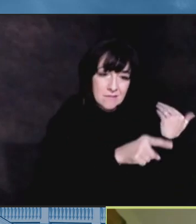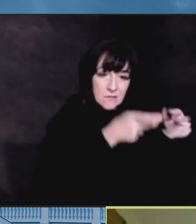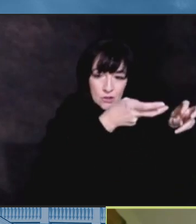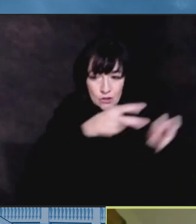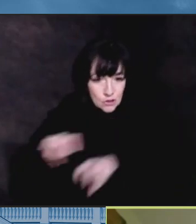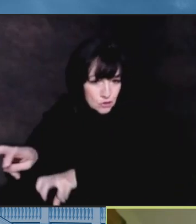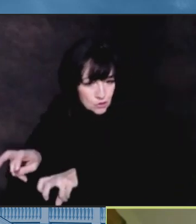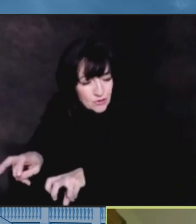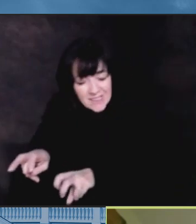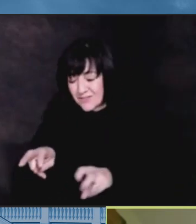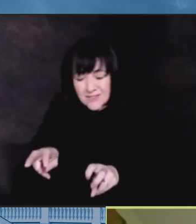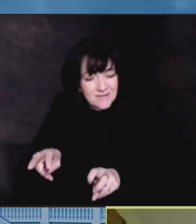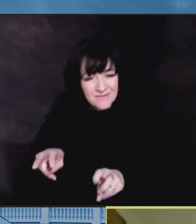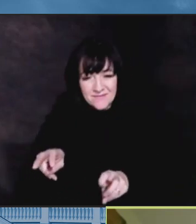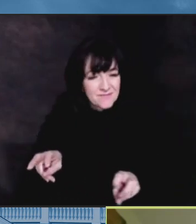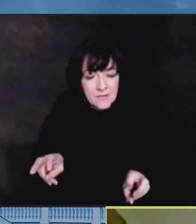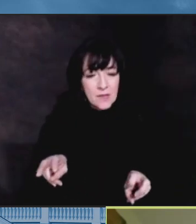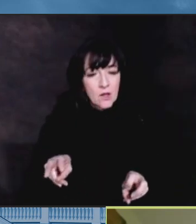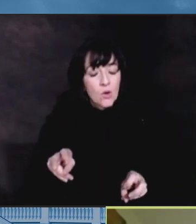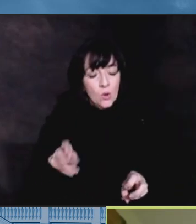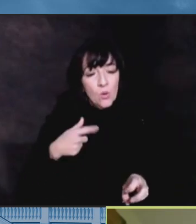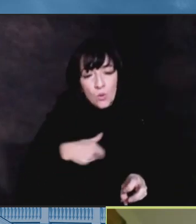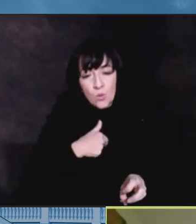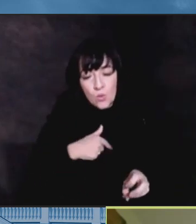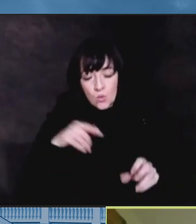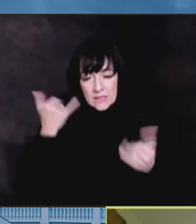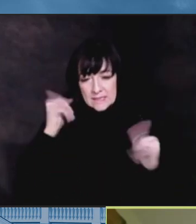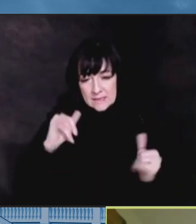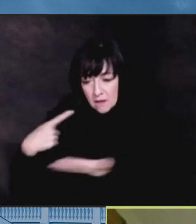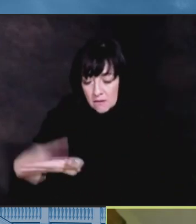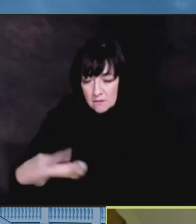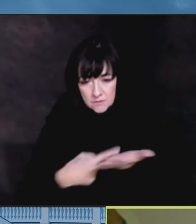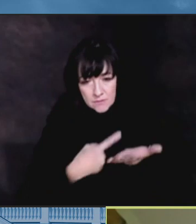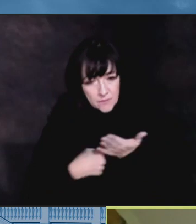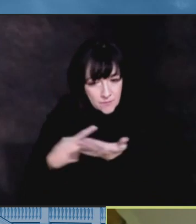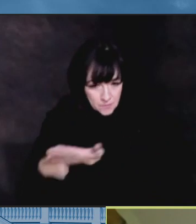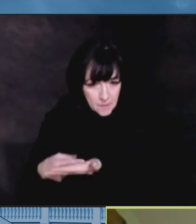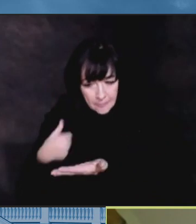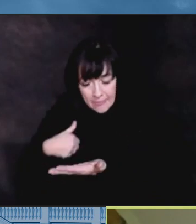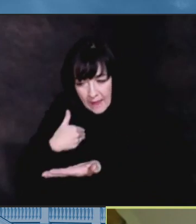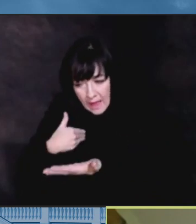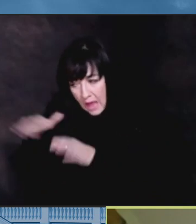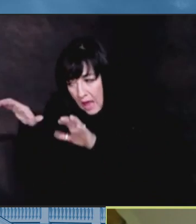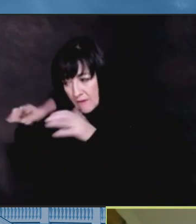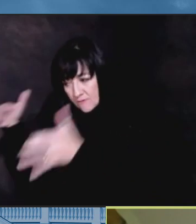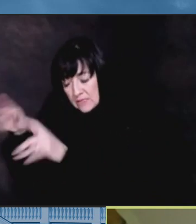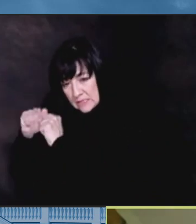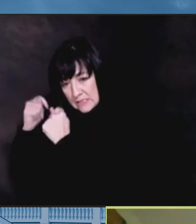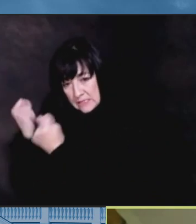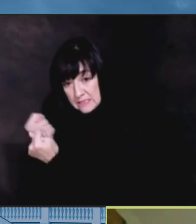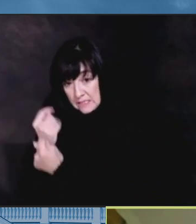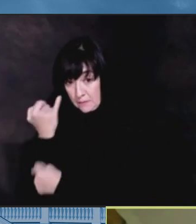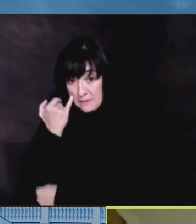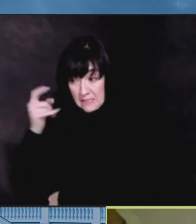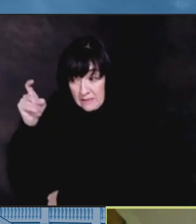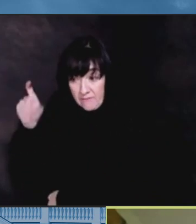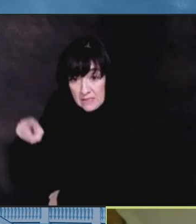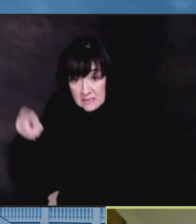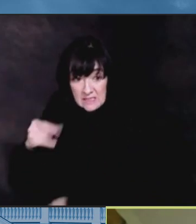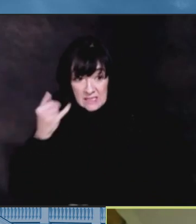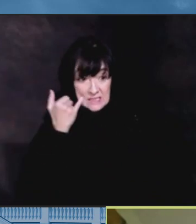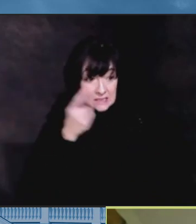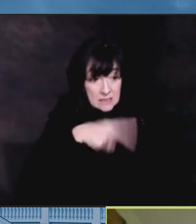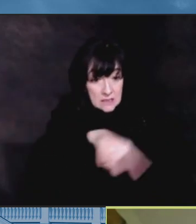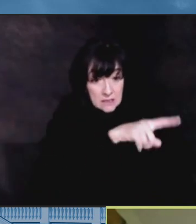bit, but there is a core team there that we are willing to activate when needed. We have and will have ongoing discussions